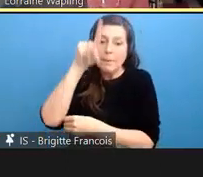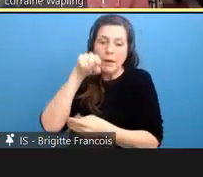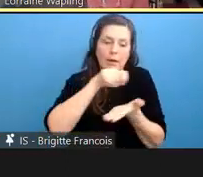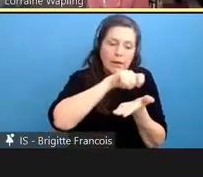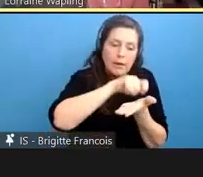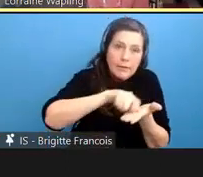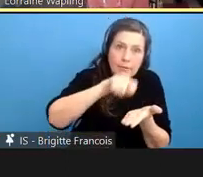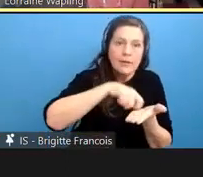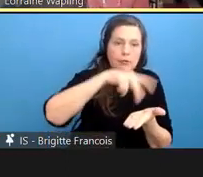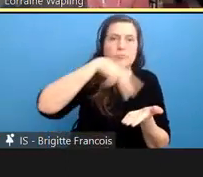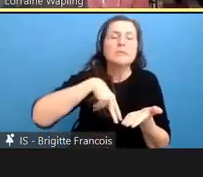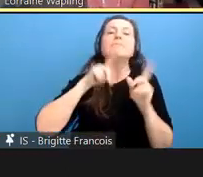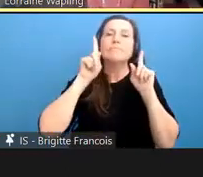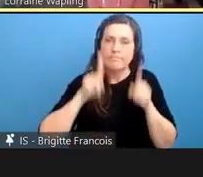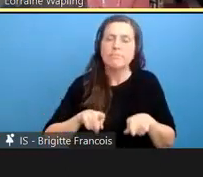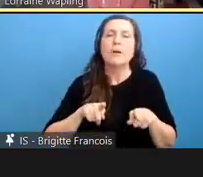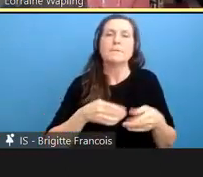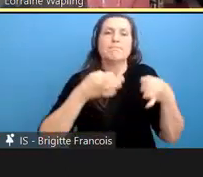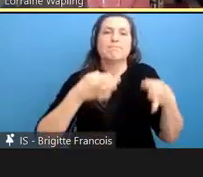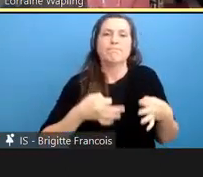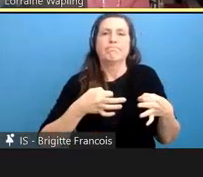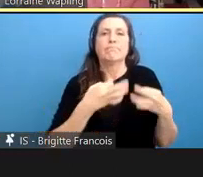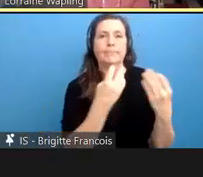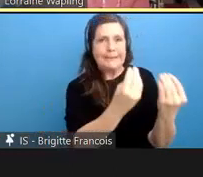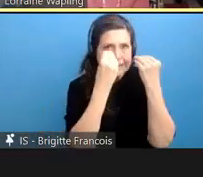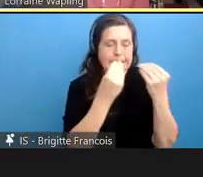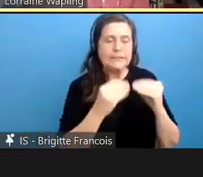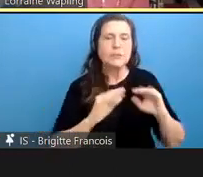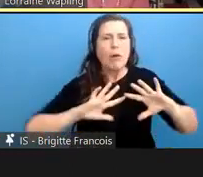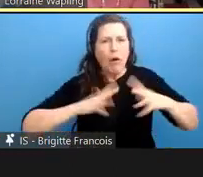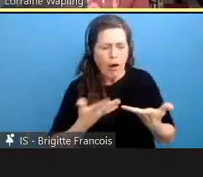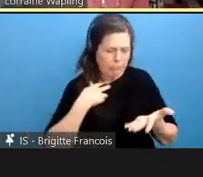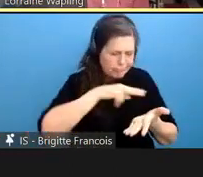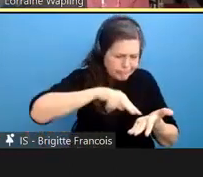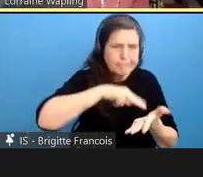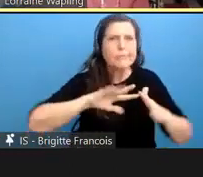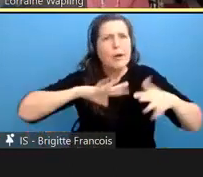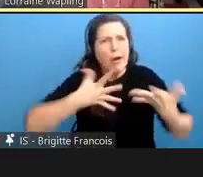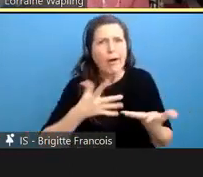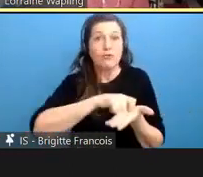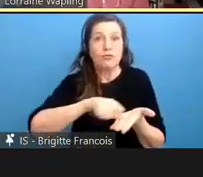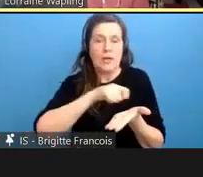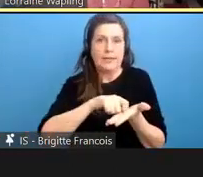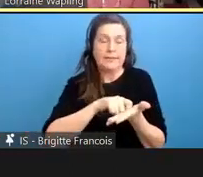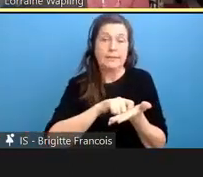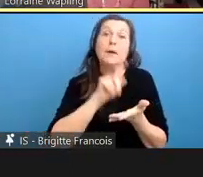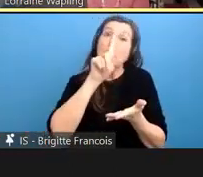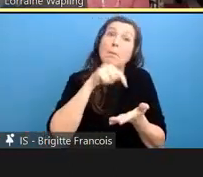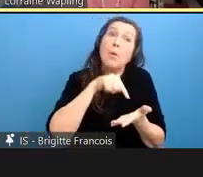do actually have to be formally taught how to read and write. But basically it's a natural